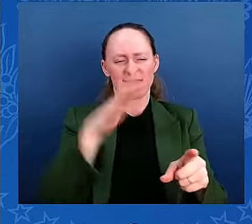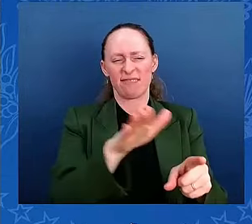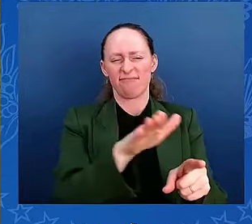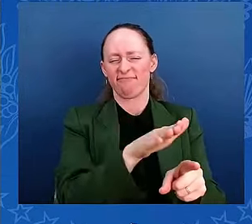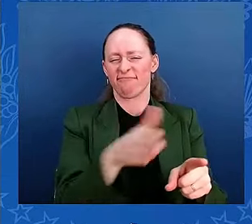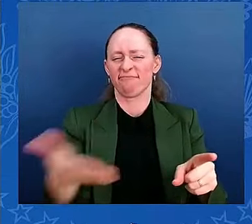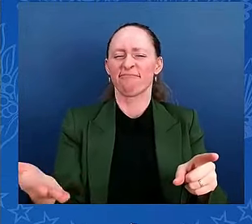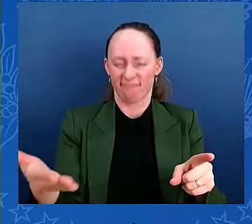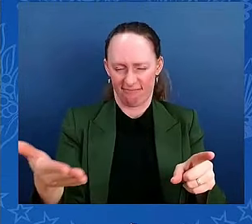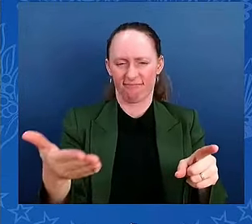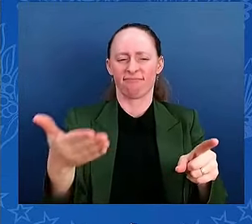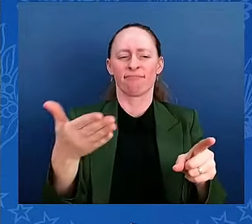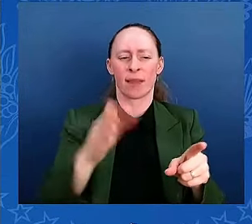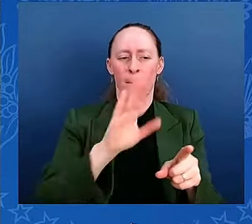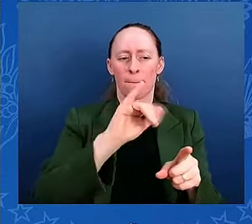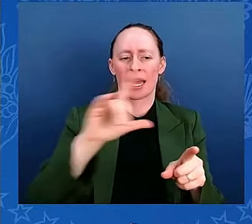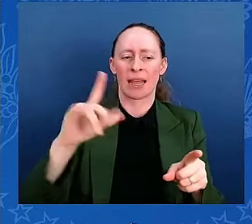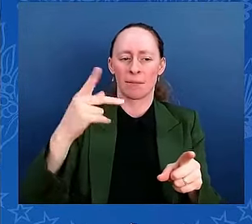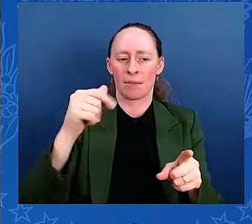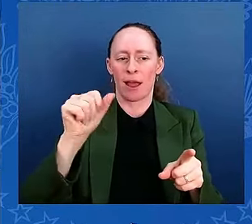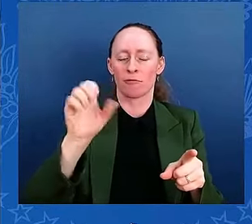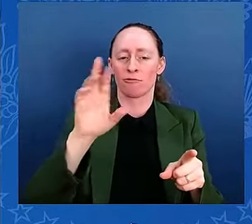There you are.